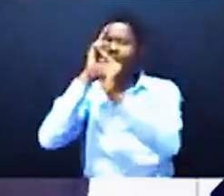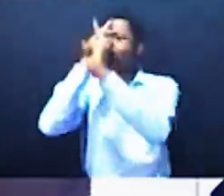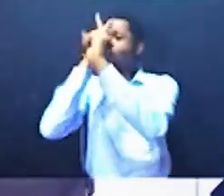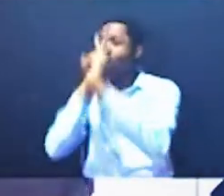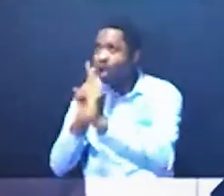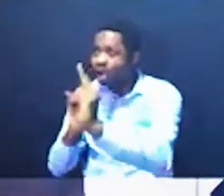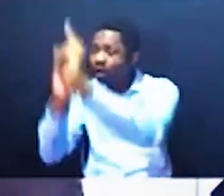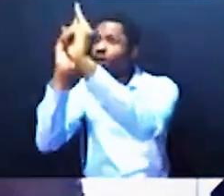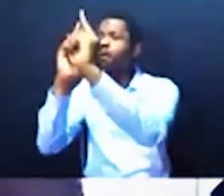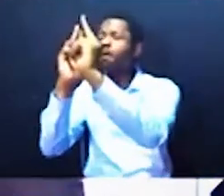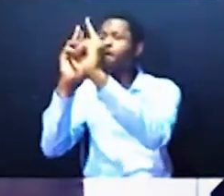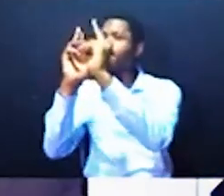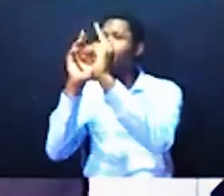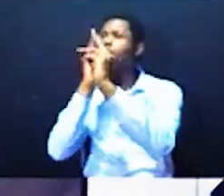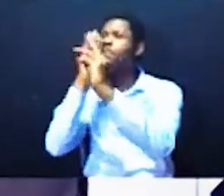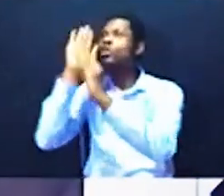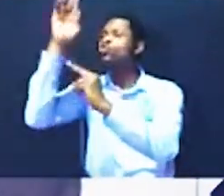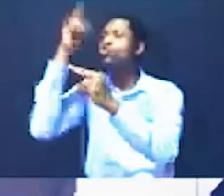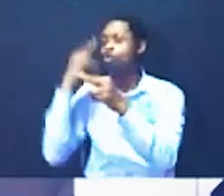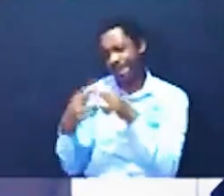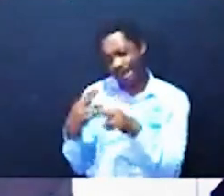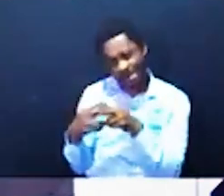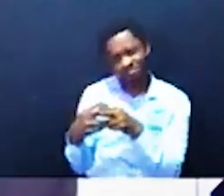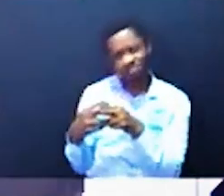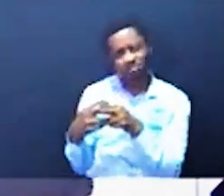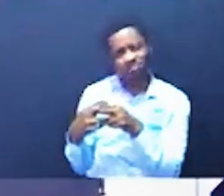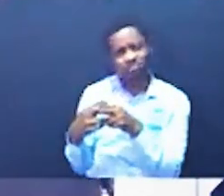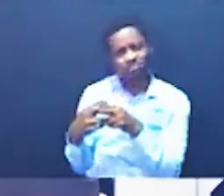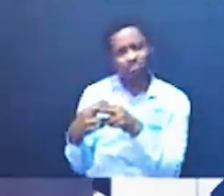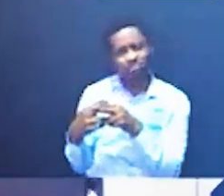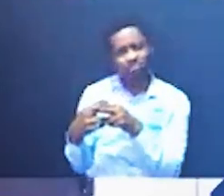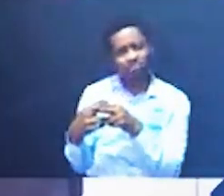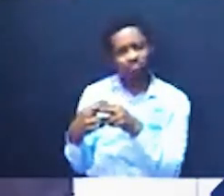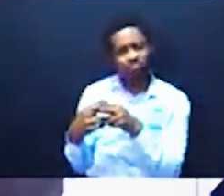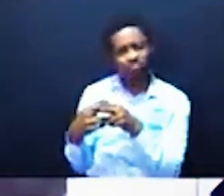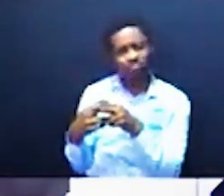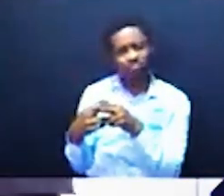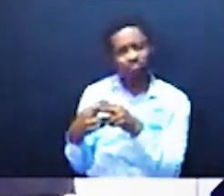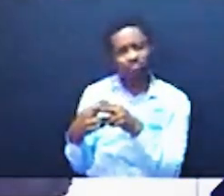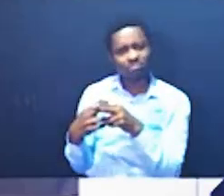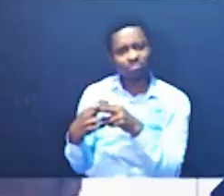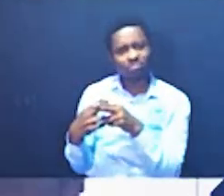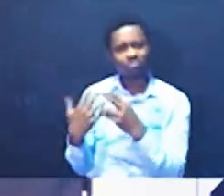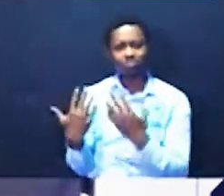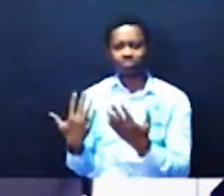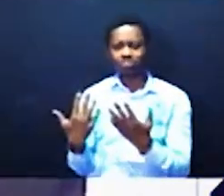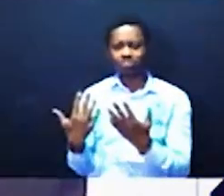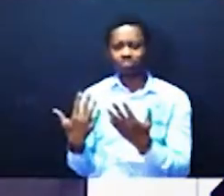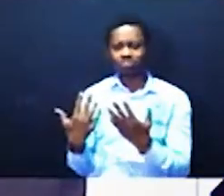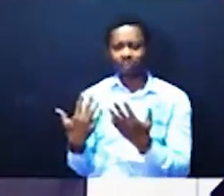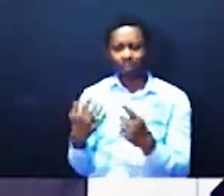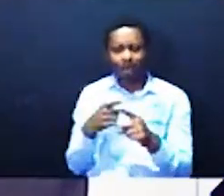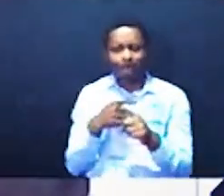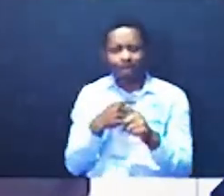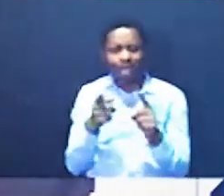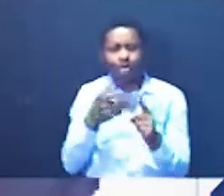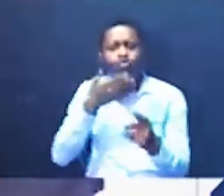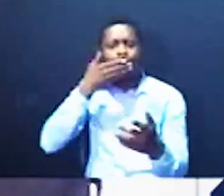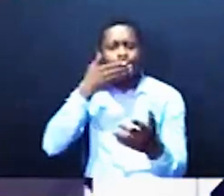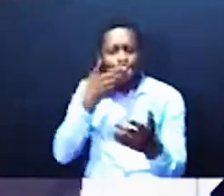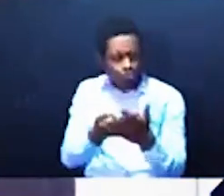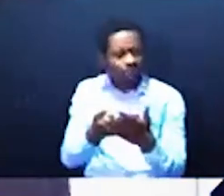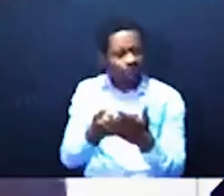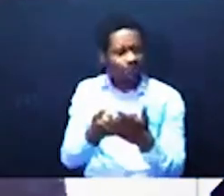hallowed be thy name. But the good thing is that we have been named after him.